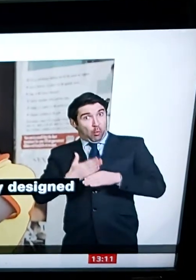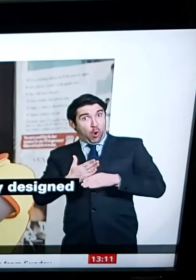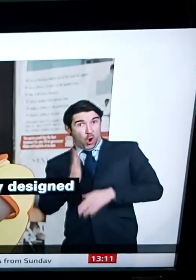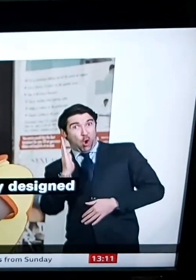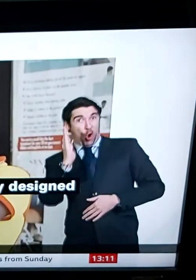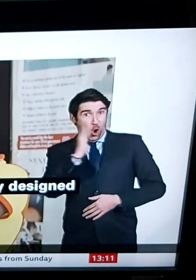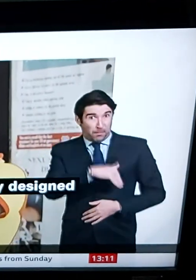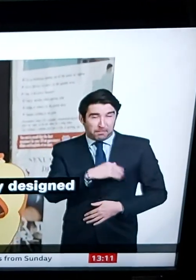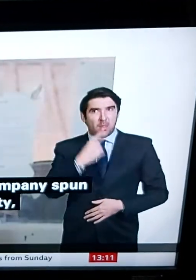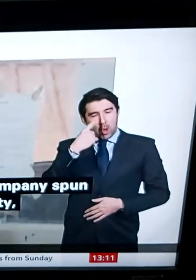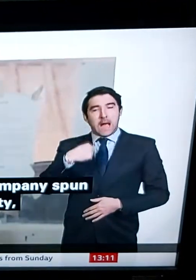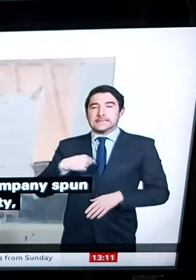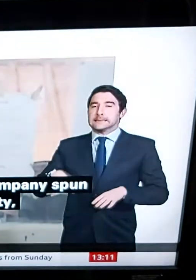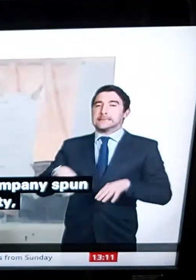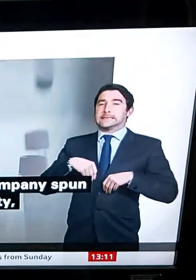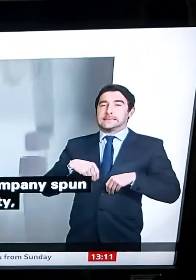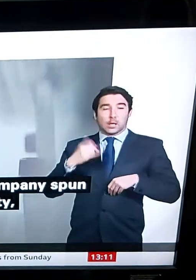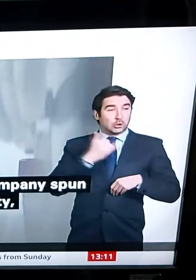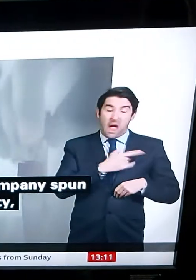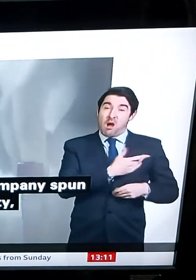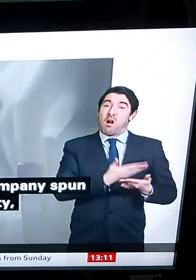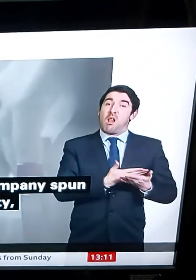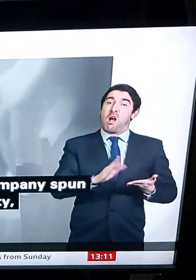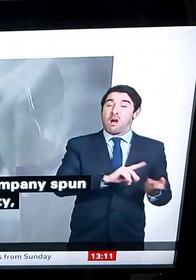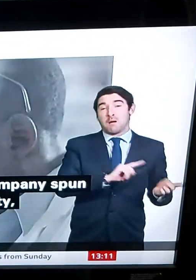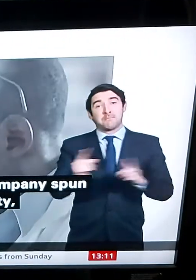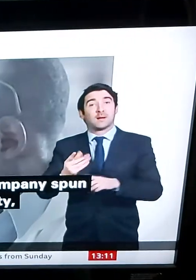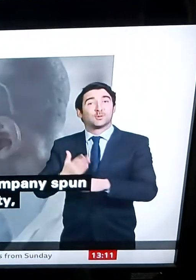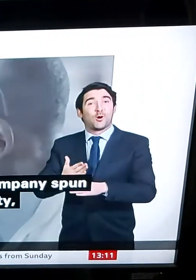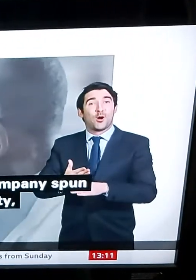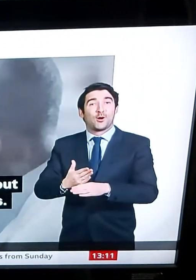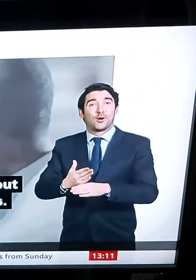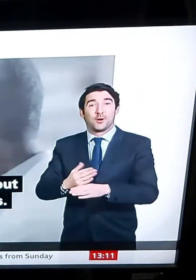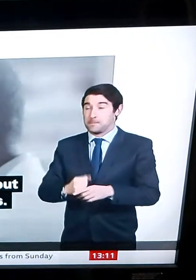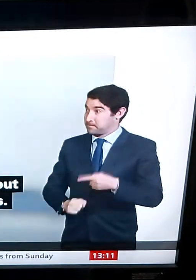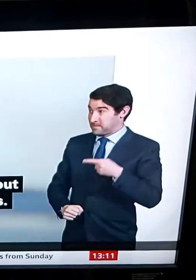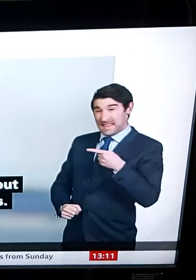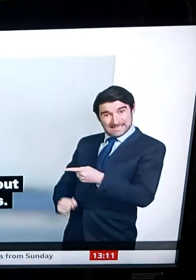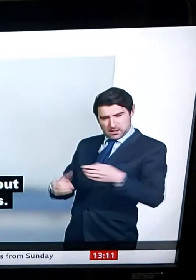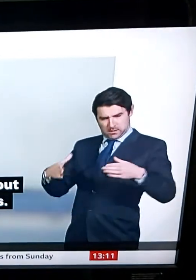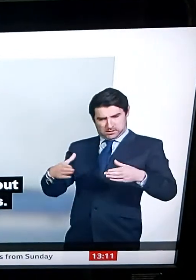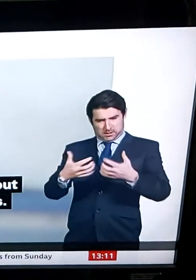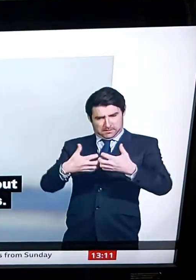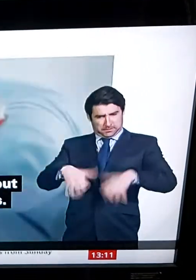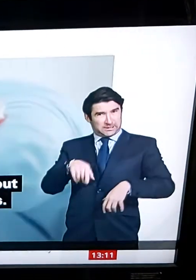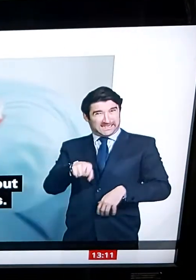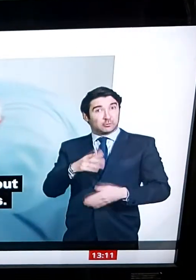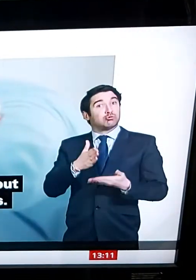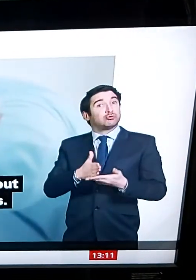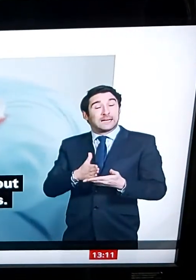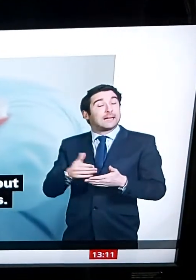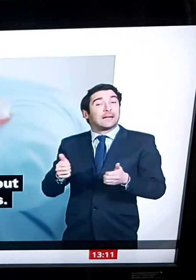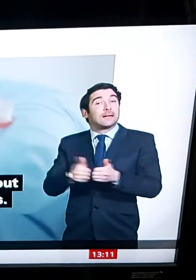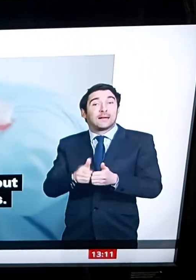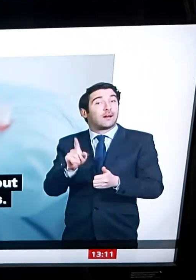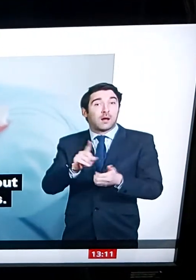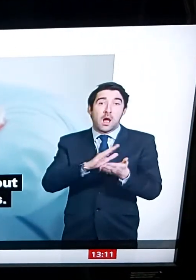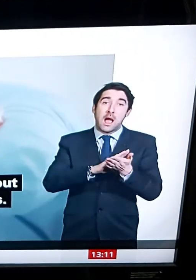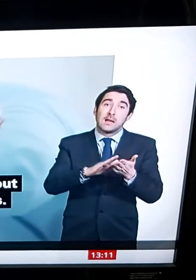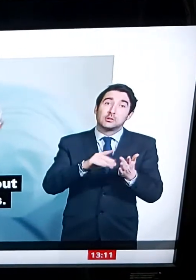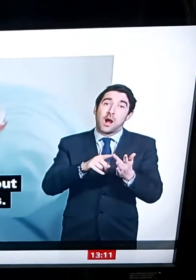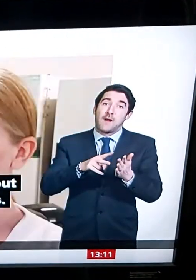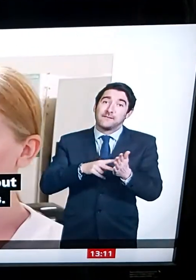a biotech company spun out of Cambridge University, they've been working flat out to adapt it to find the virus. Well, it's the